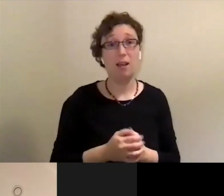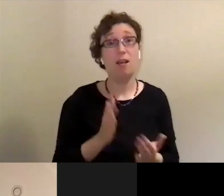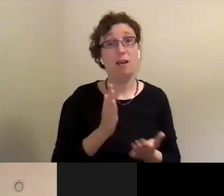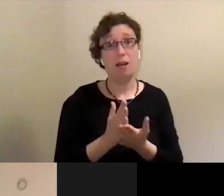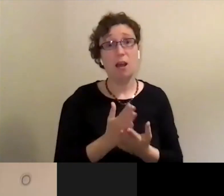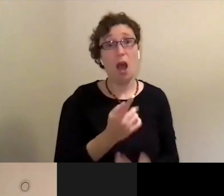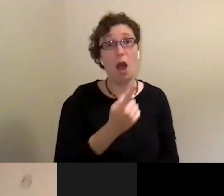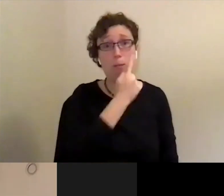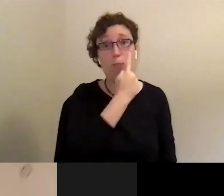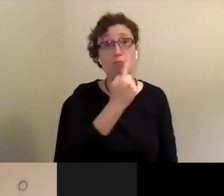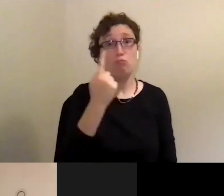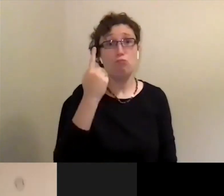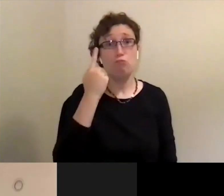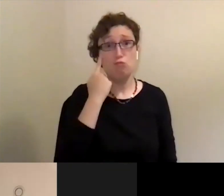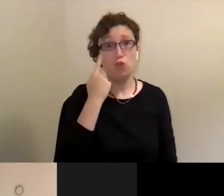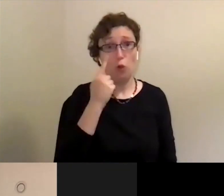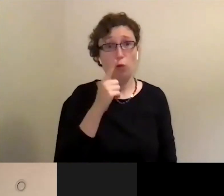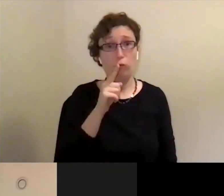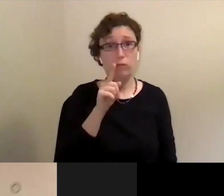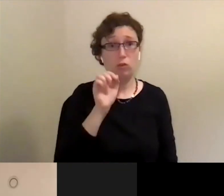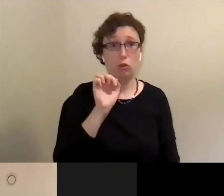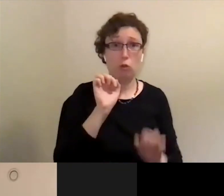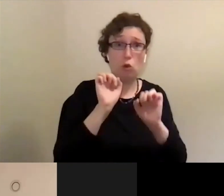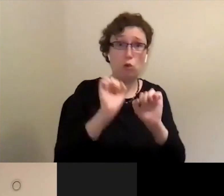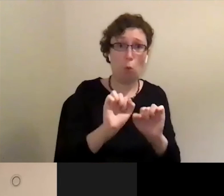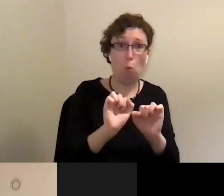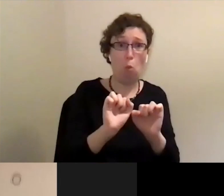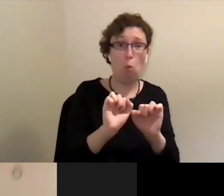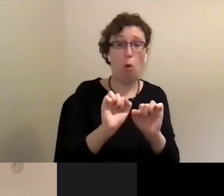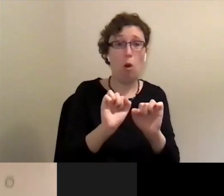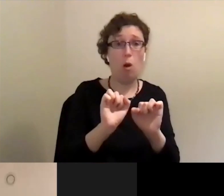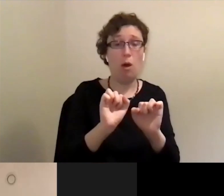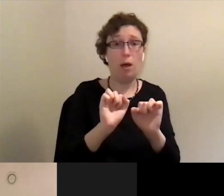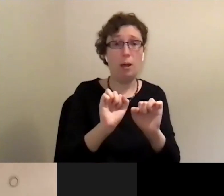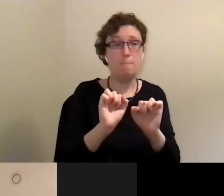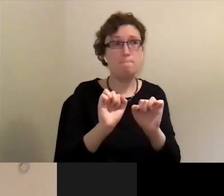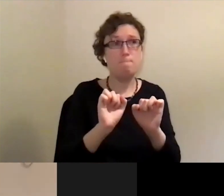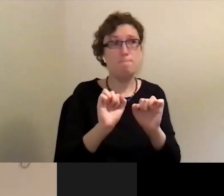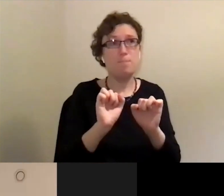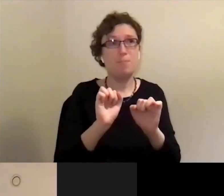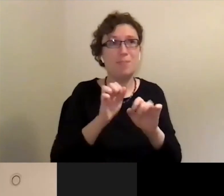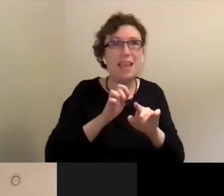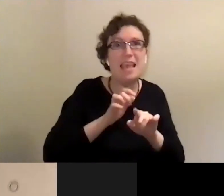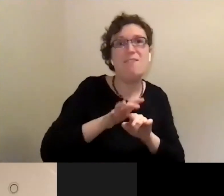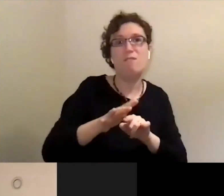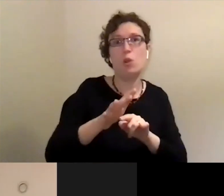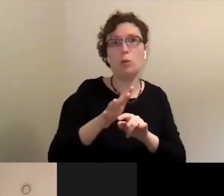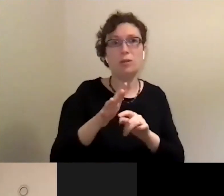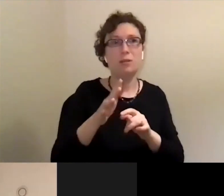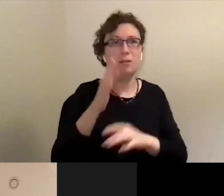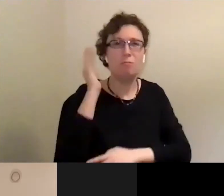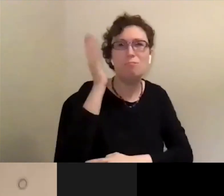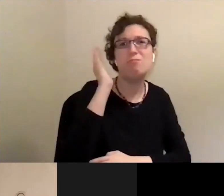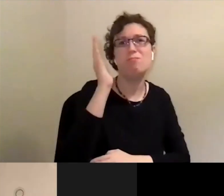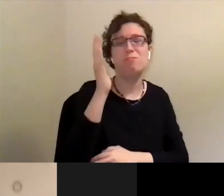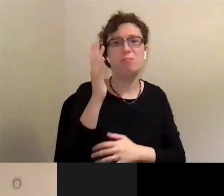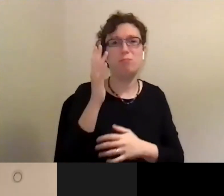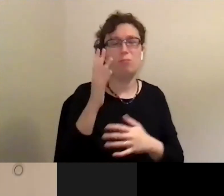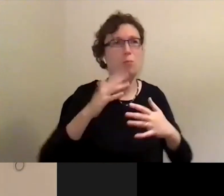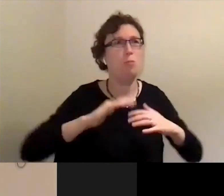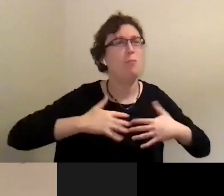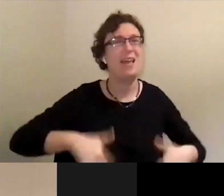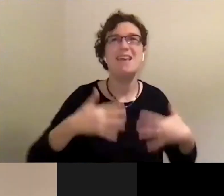how you speak to people and how you kind of ignite people's passions and people's curiosities of wanting to get involved and to